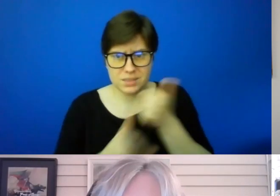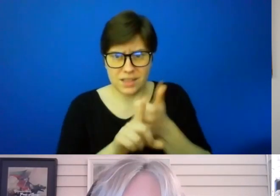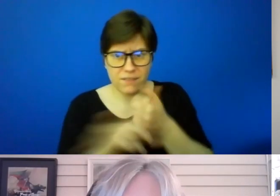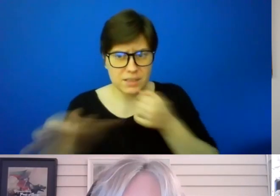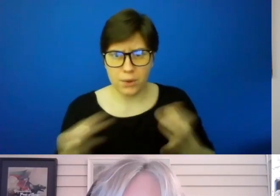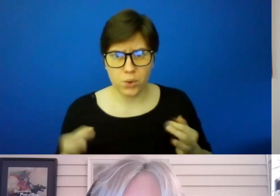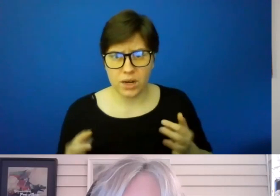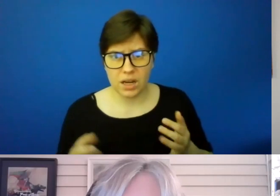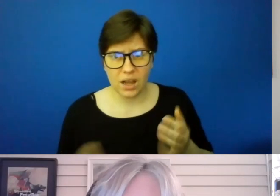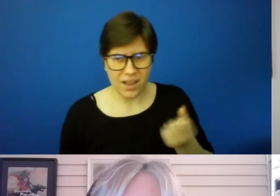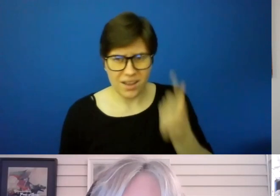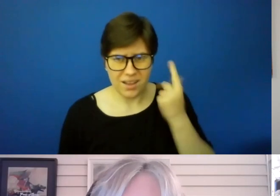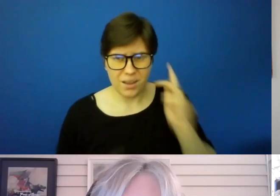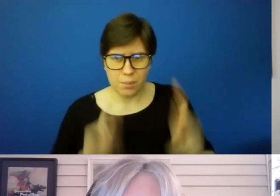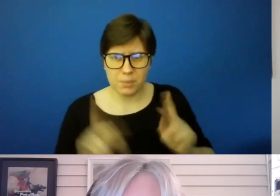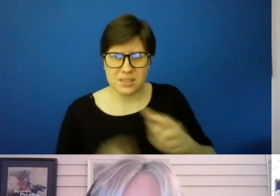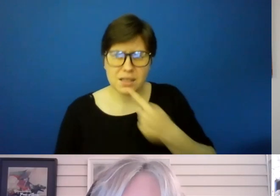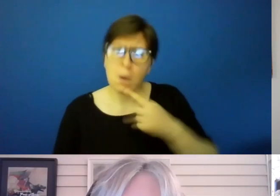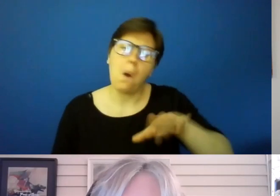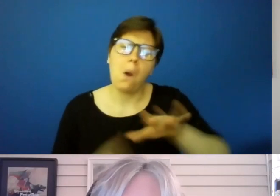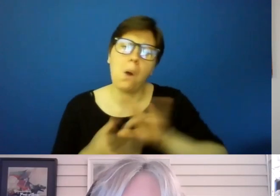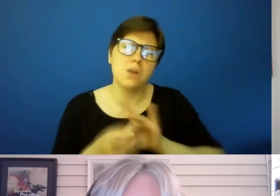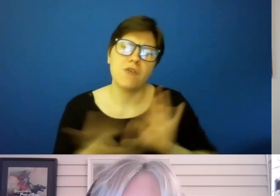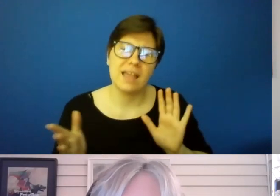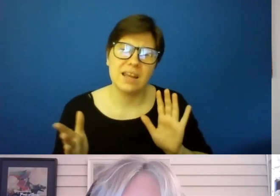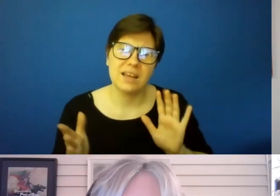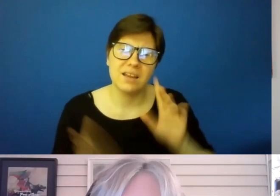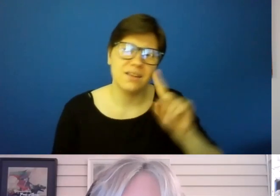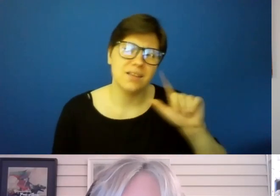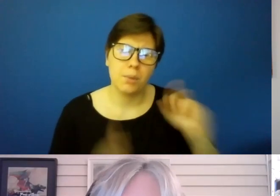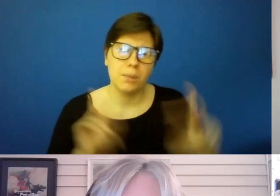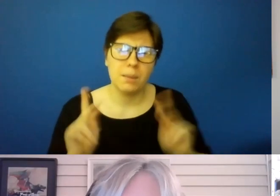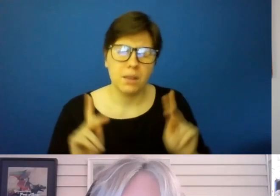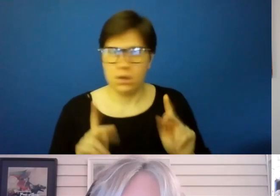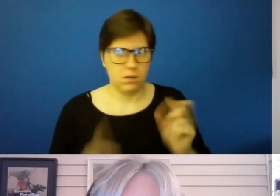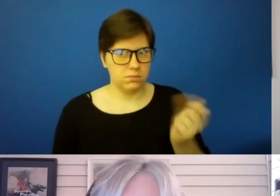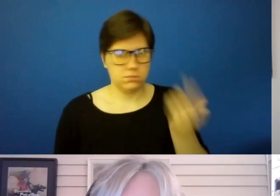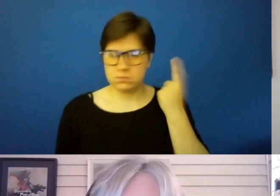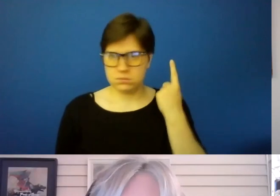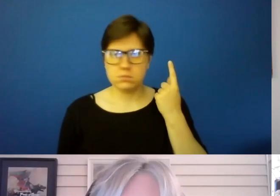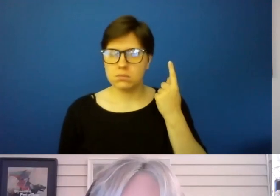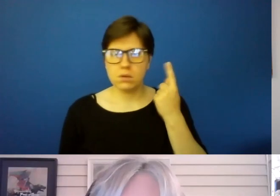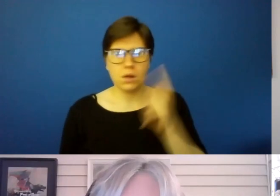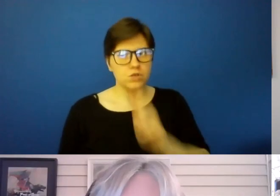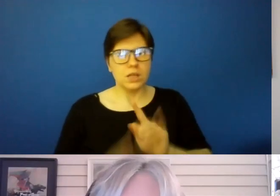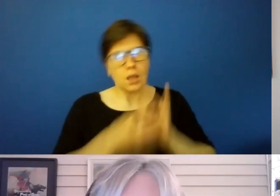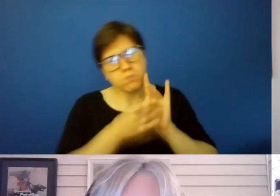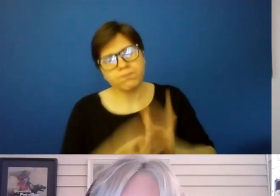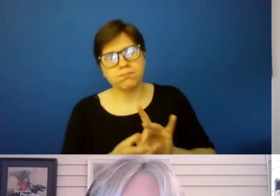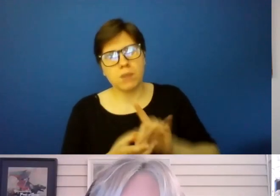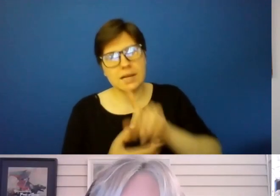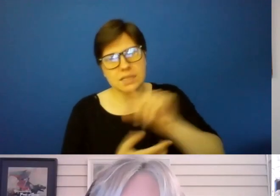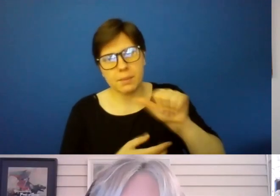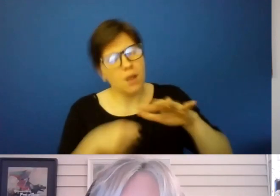understand how people can say, oh, it has nothing to do with disabled people, when it's all about disability. All